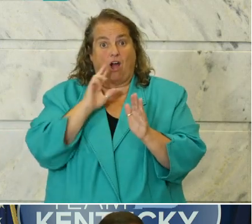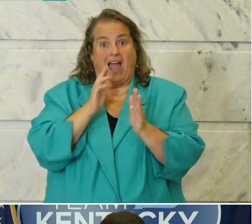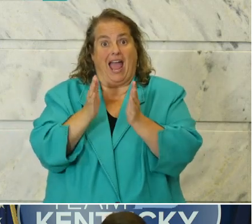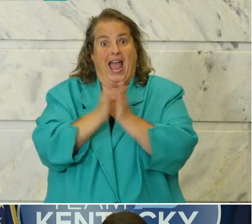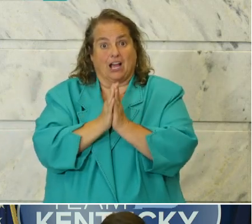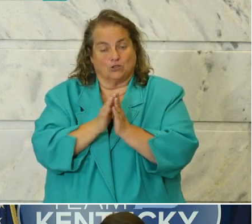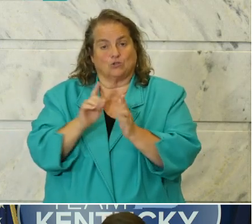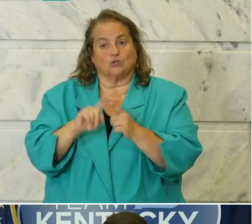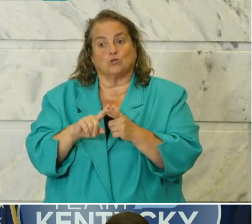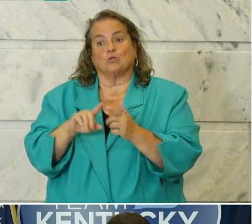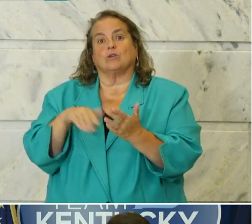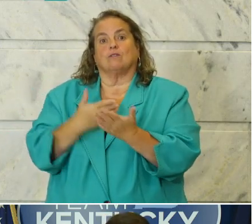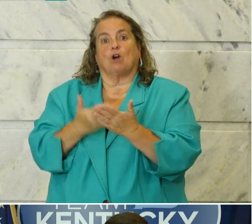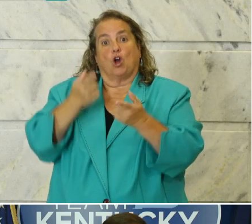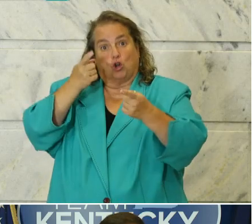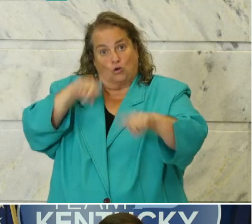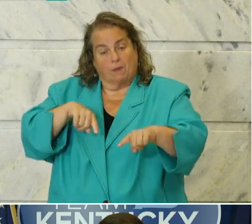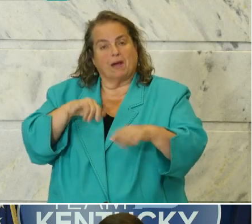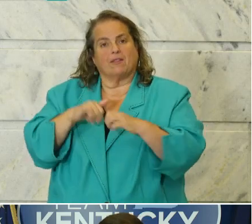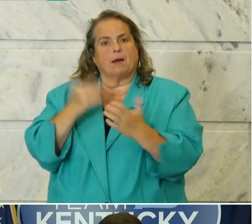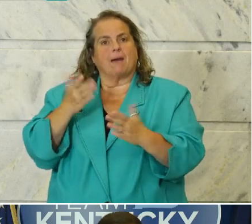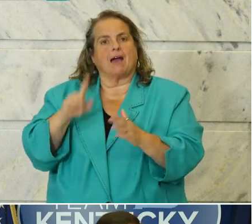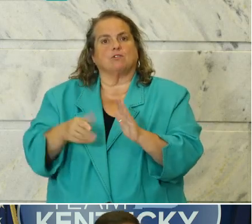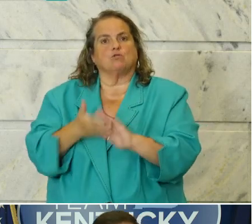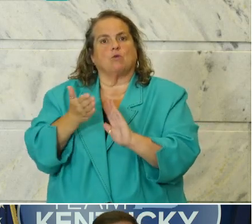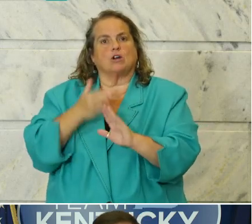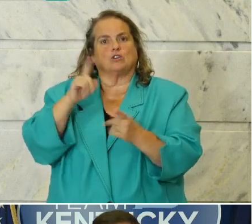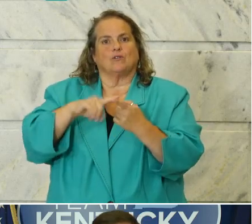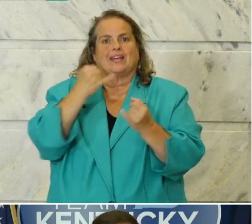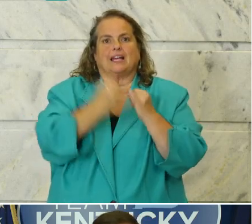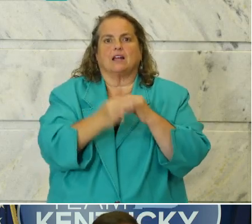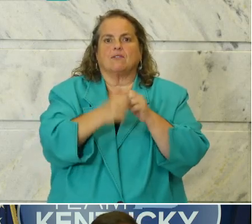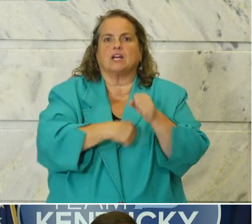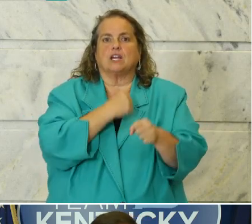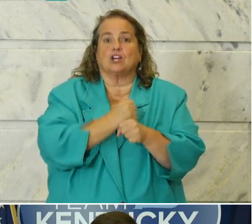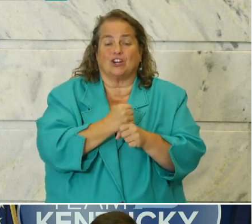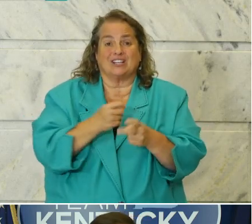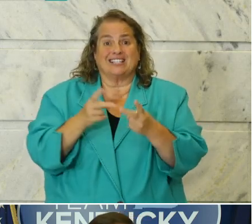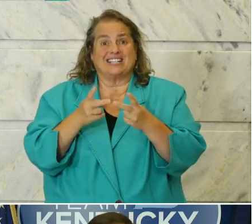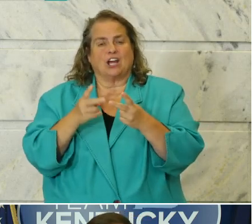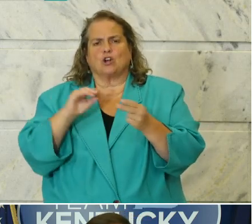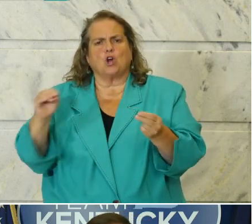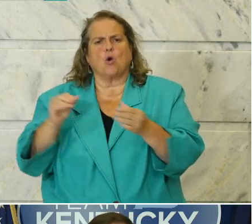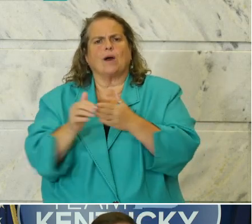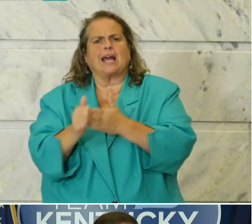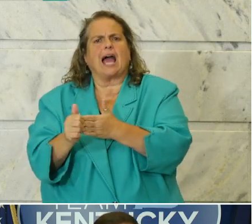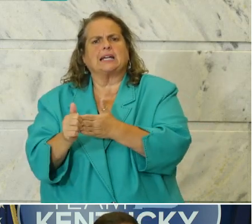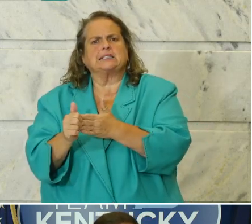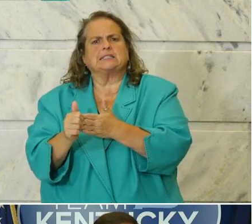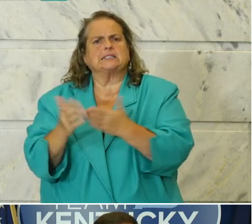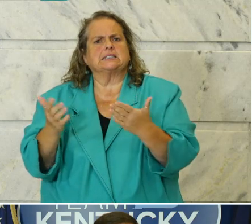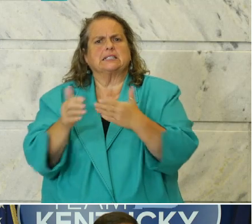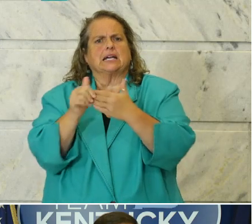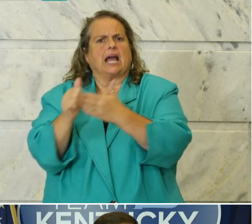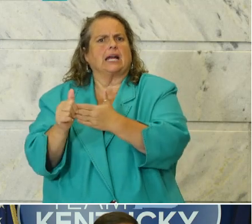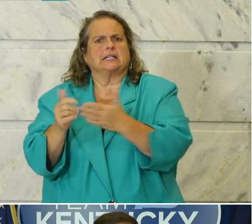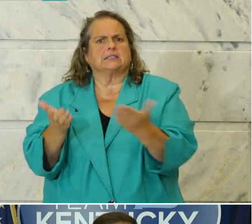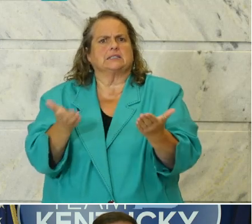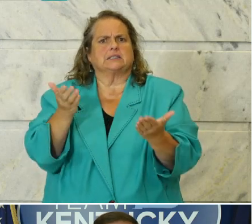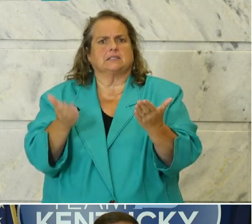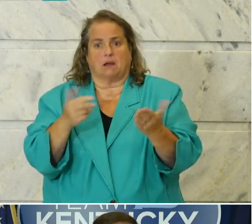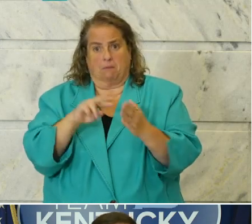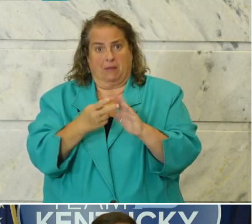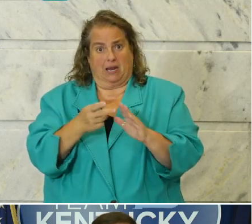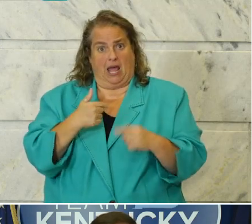that may have to run through the end of the year. The second is there's no guidance on it. So we'll be asked to enter into an agreement where we